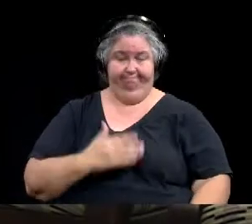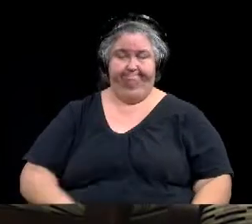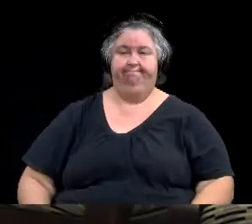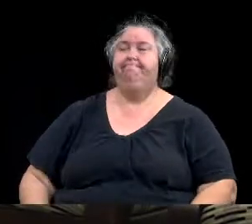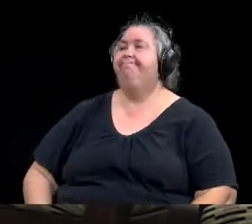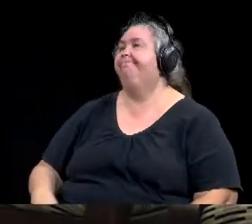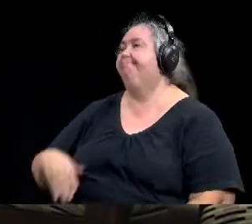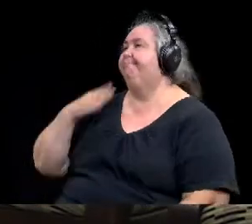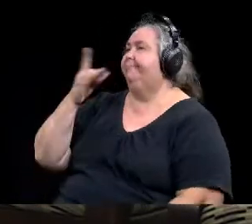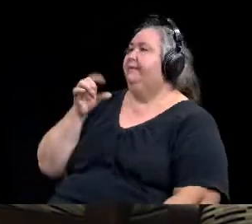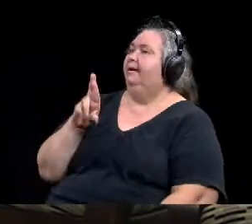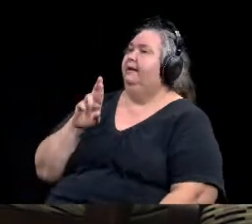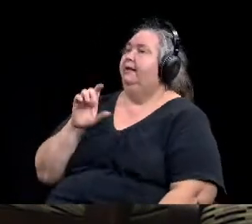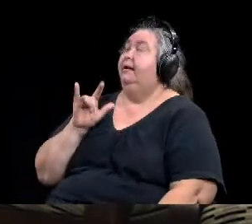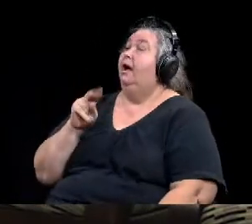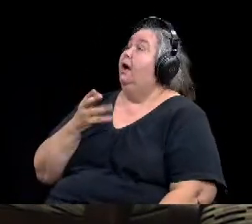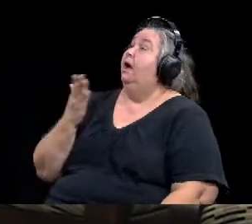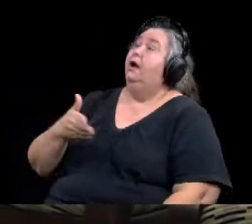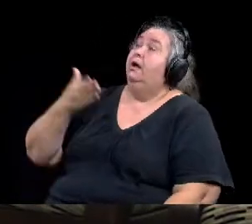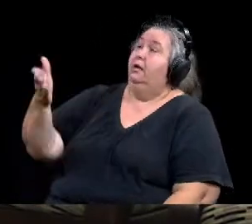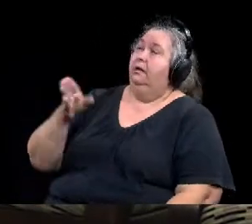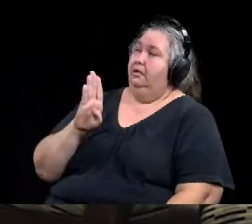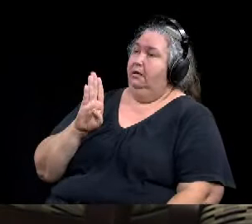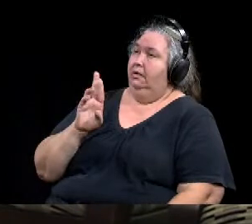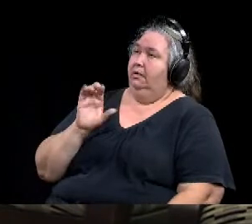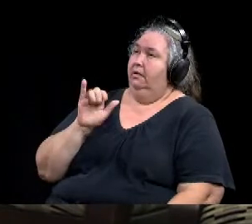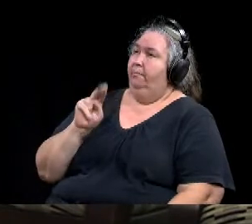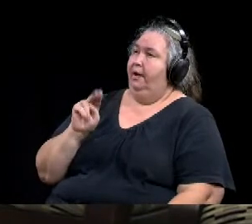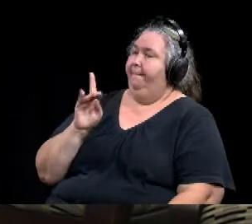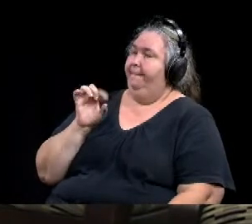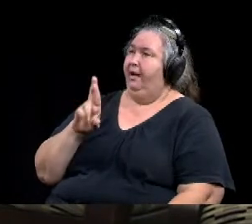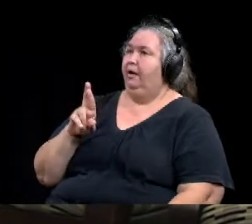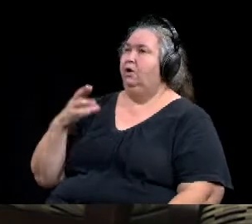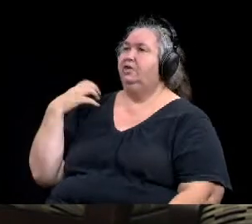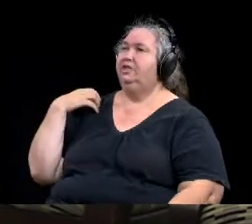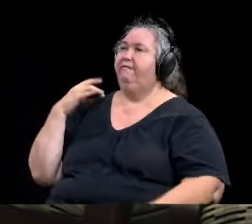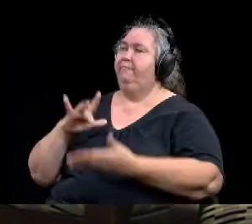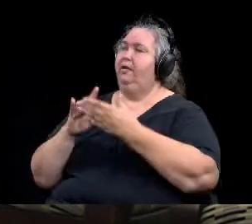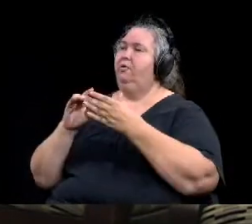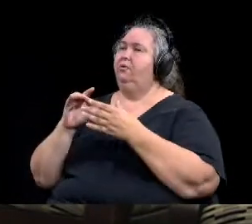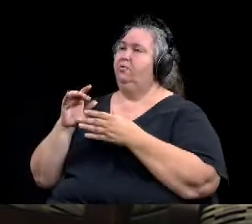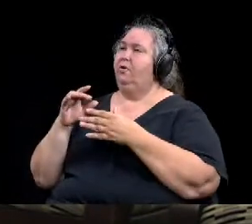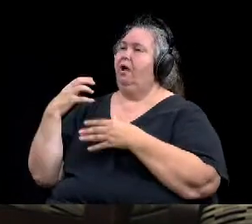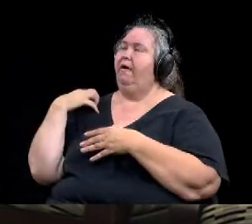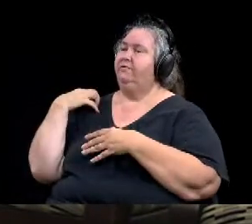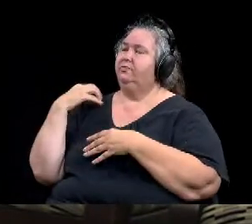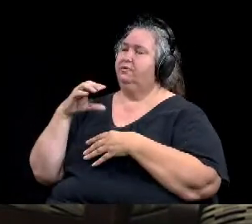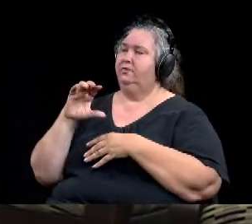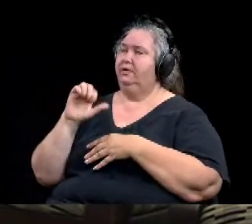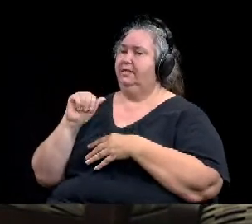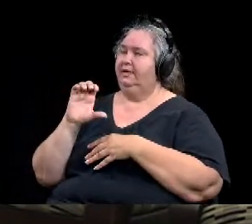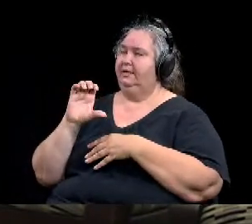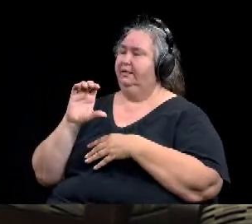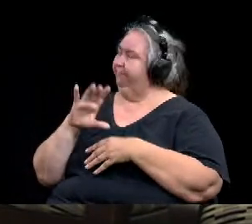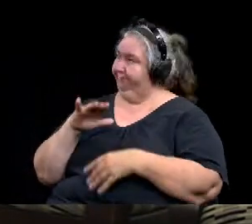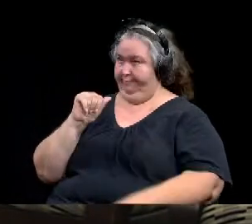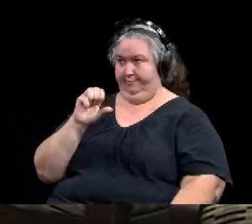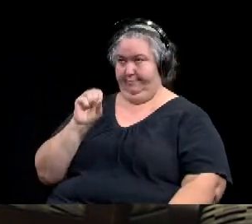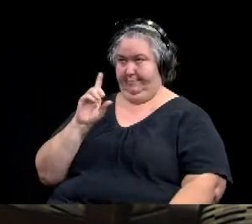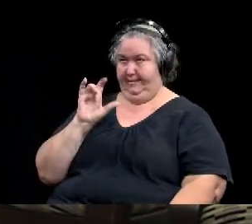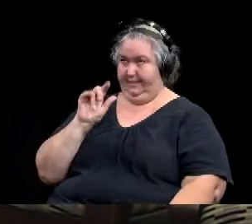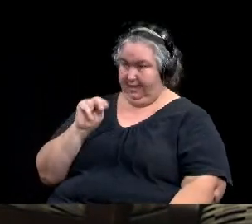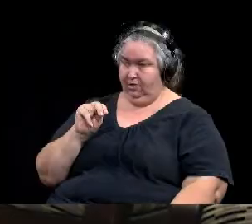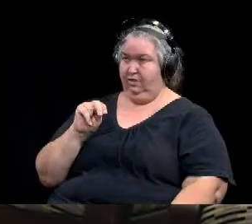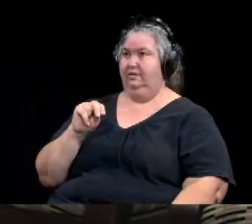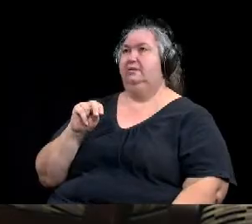let's go now to Dr. Brian Becker, who's the Chief Medical Officer for Ascension Providence. Dr. Becker. Thank you, Larry. Thank you, Judge and